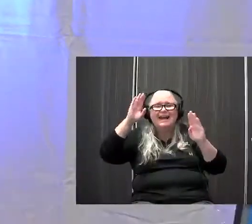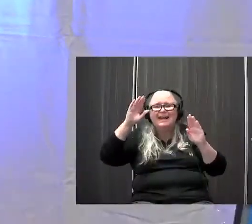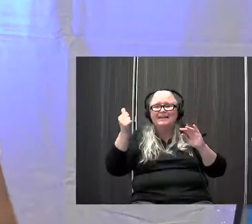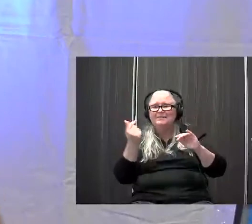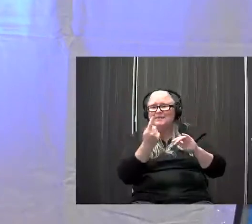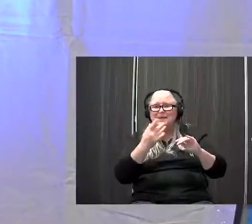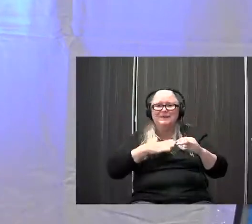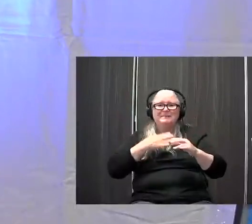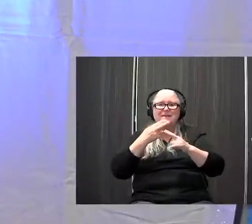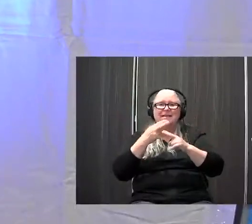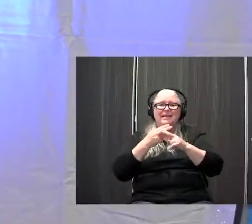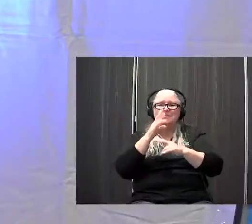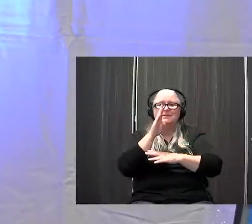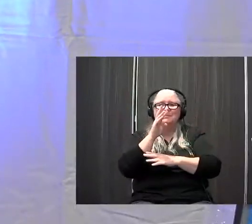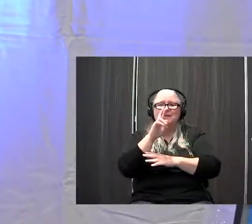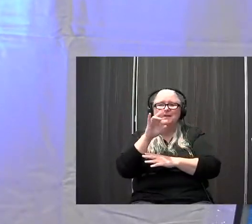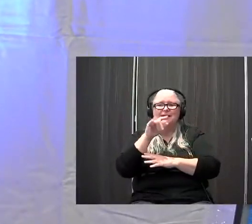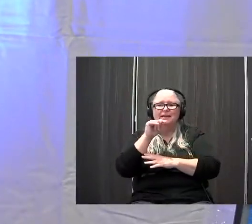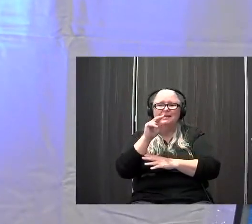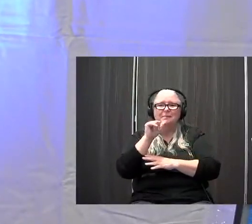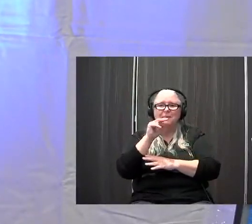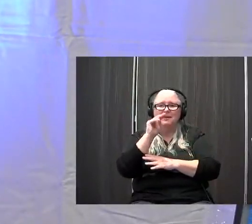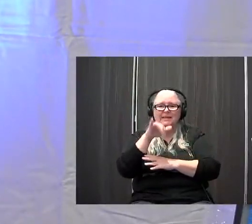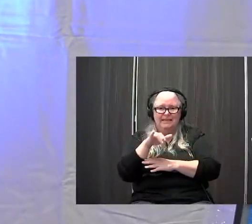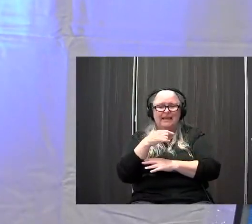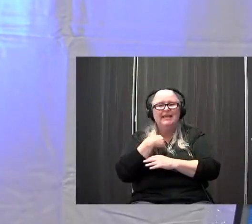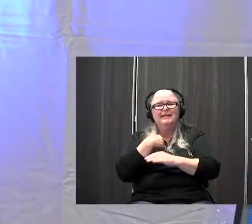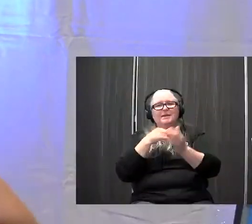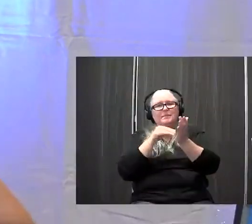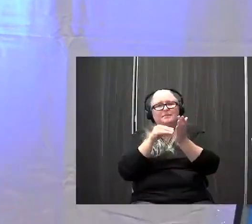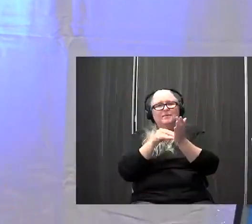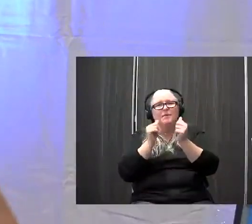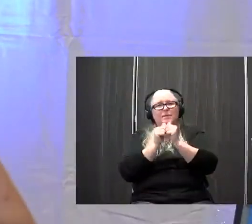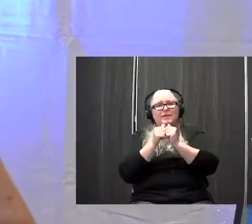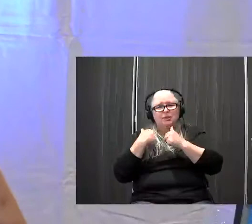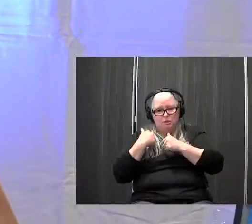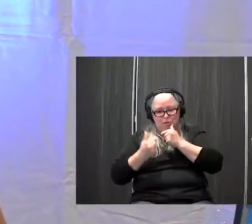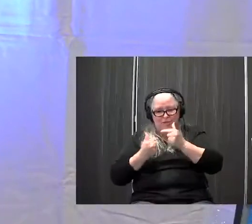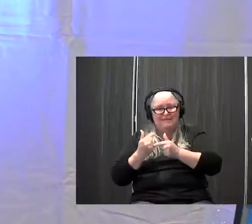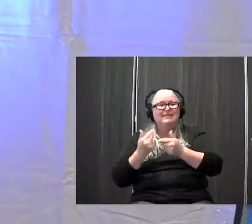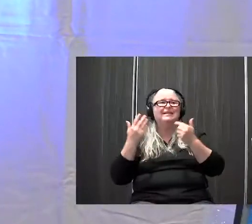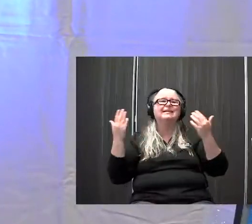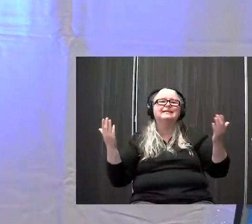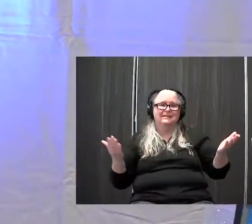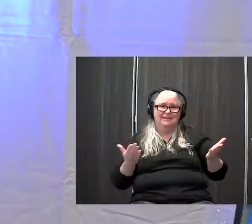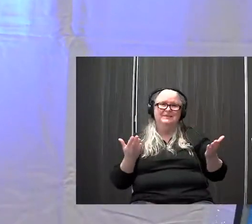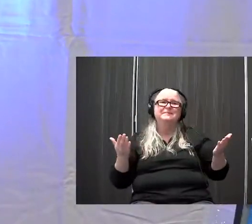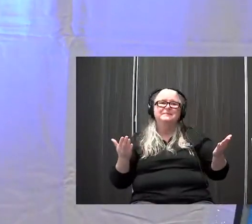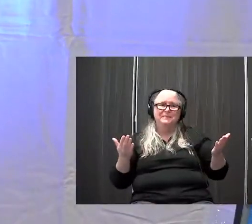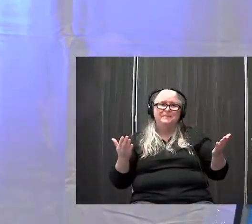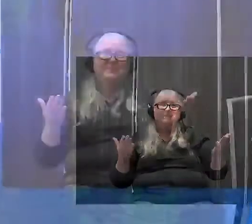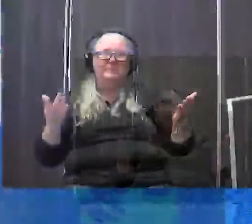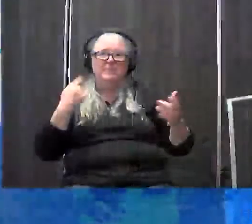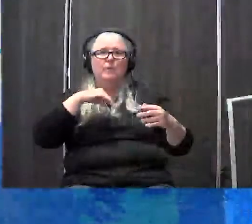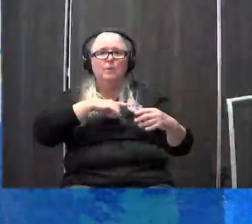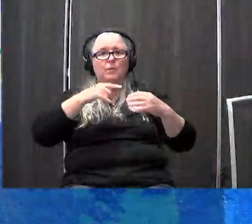said, my name is Brittany Simpson, and I'm one of the physicians in the genetics division here. And so